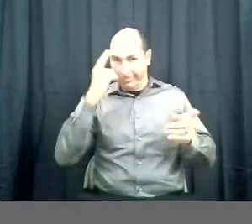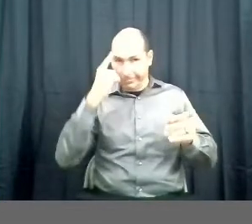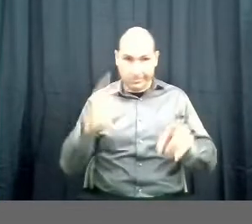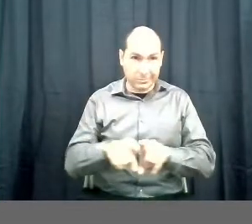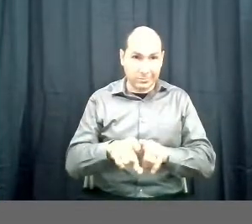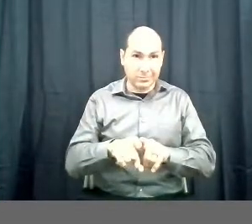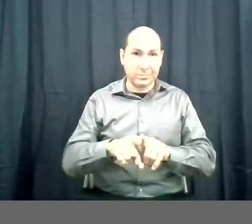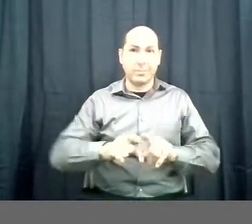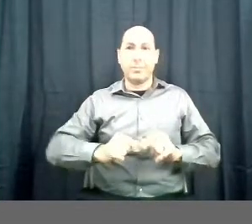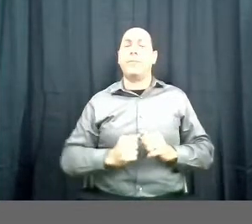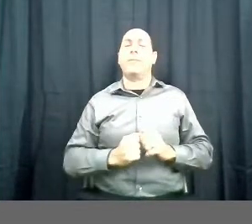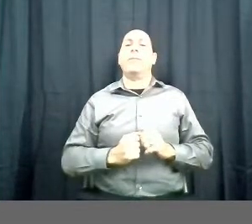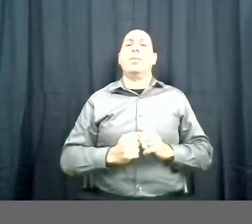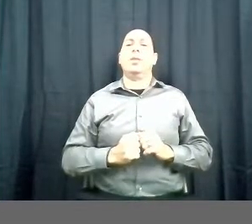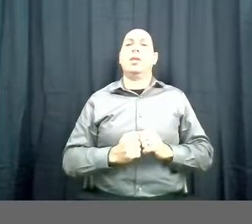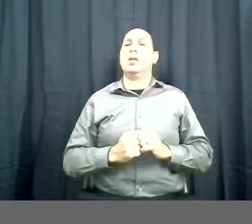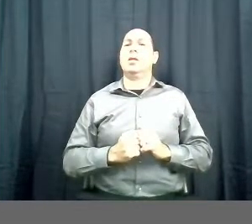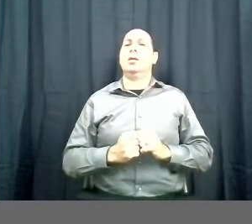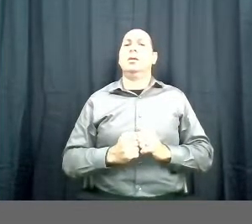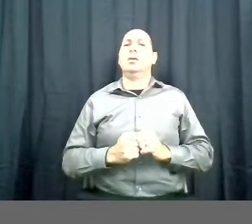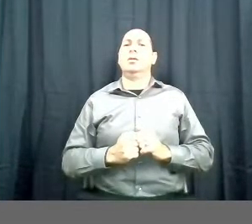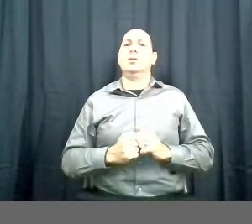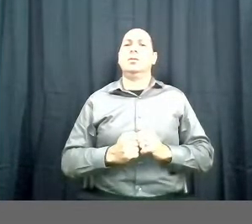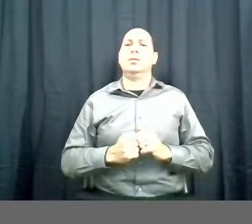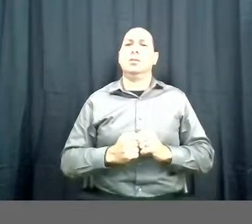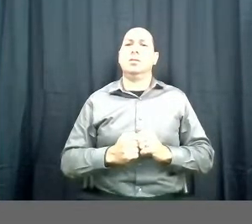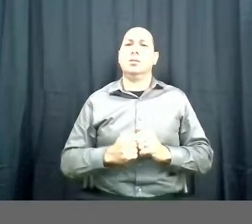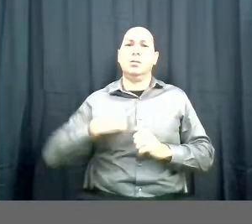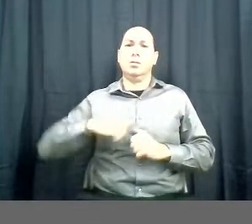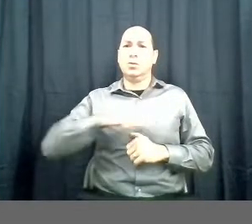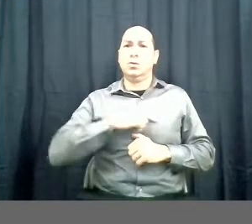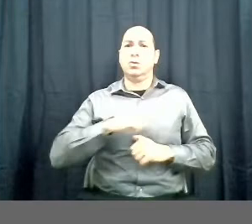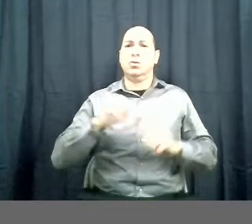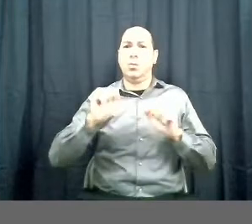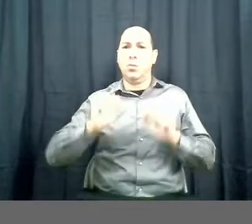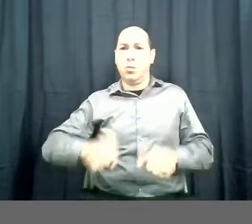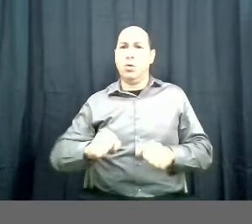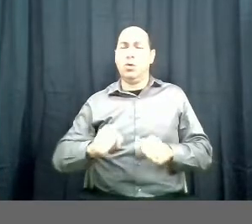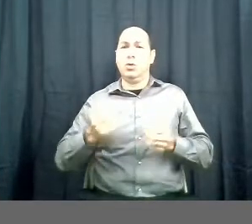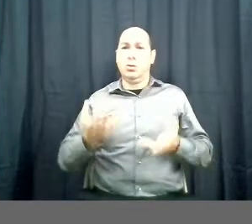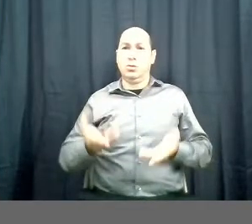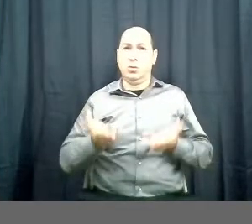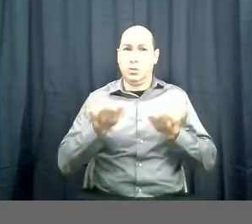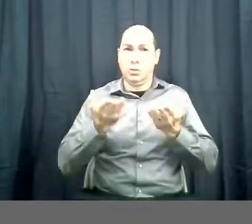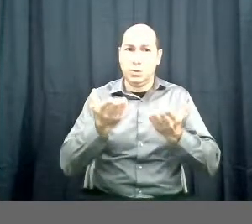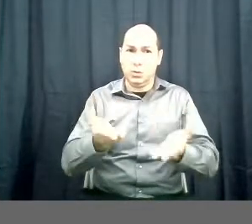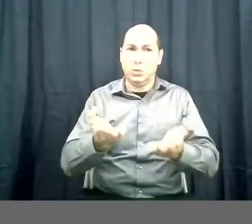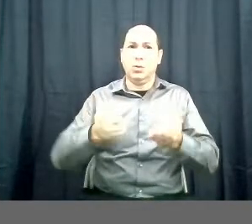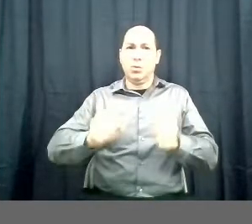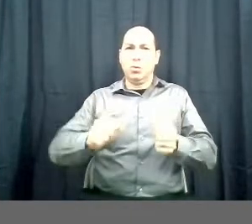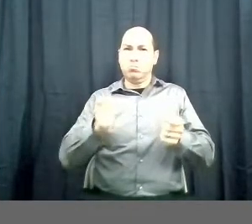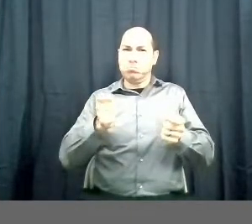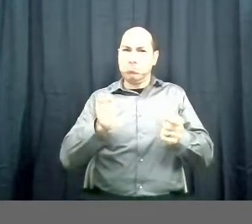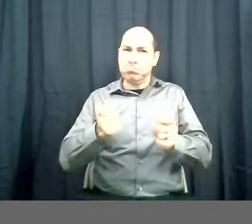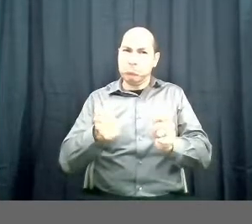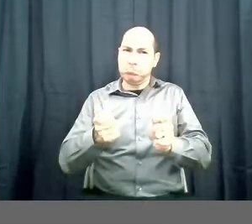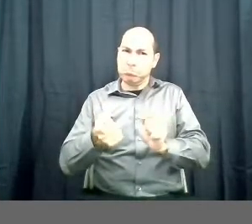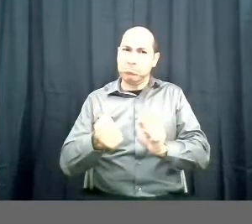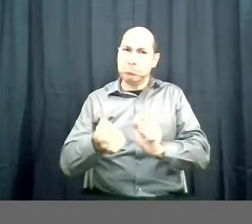as long as we can structure the resolution, and I believe it is structured this way,